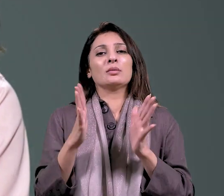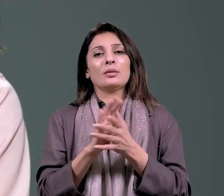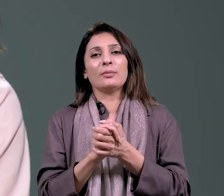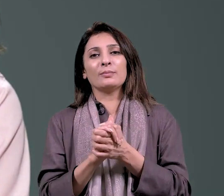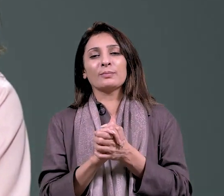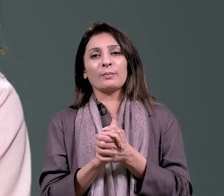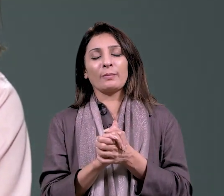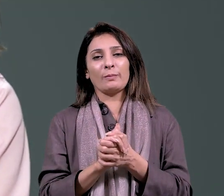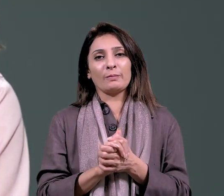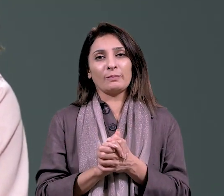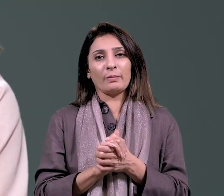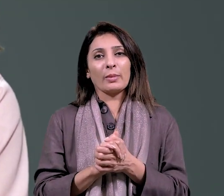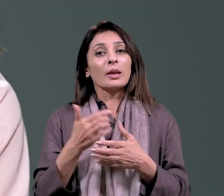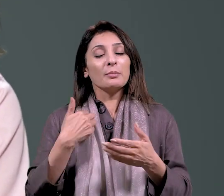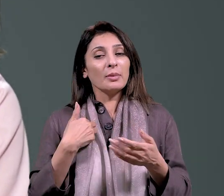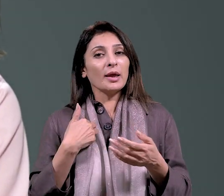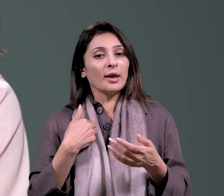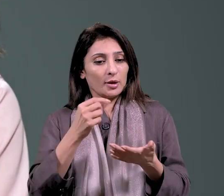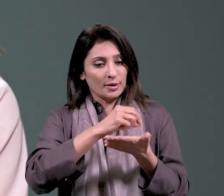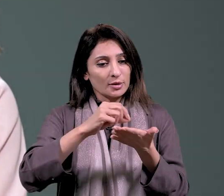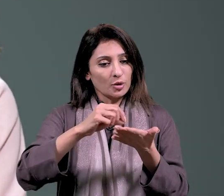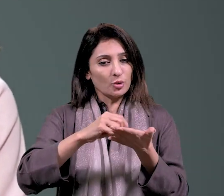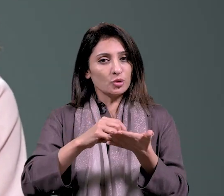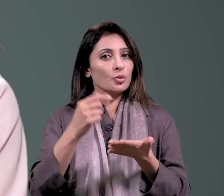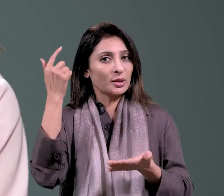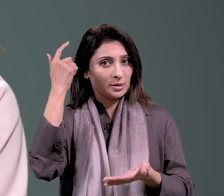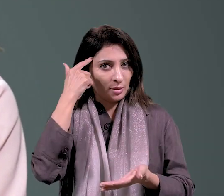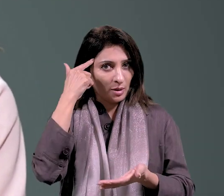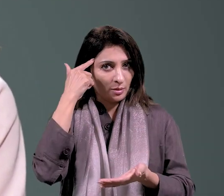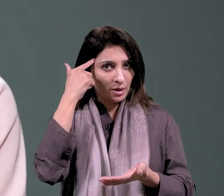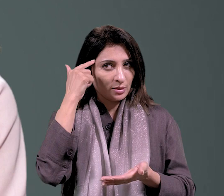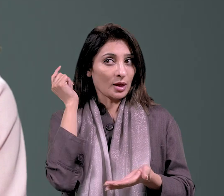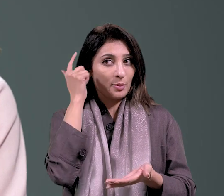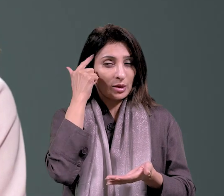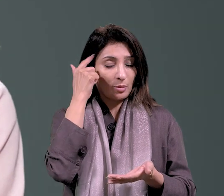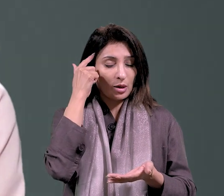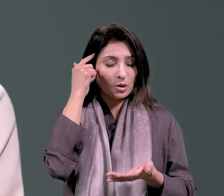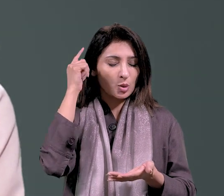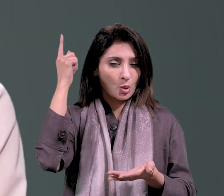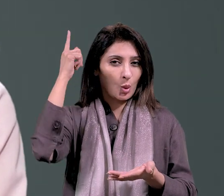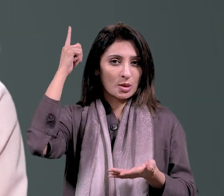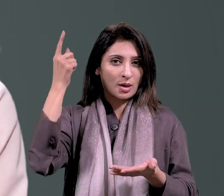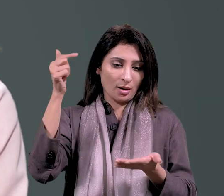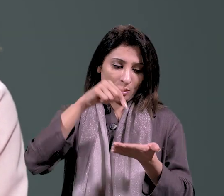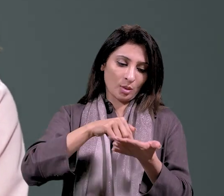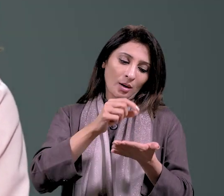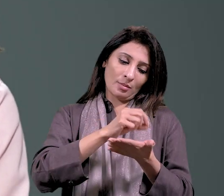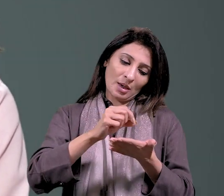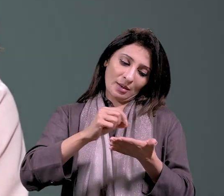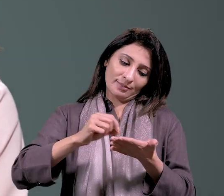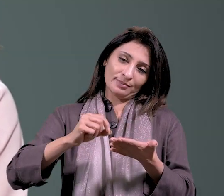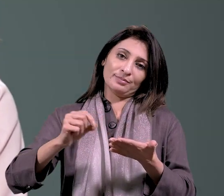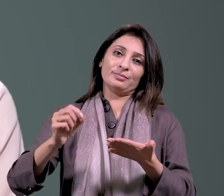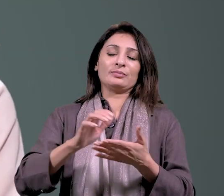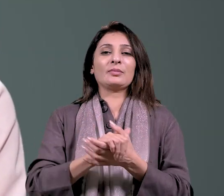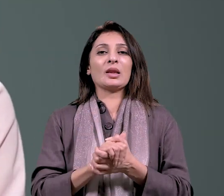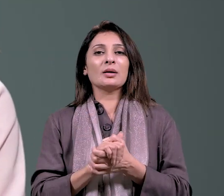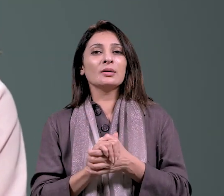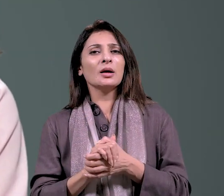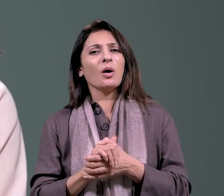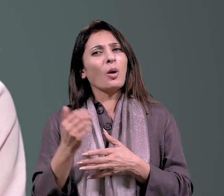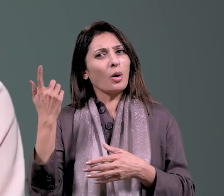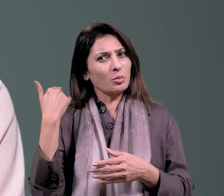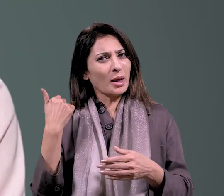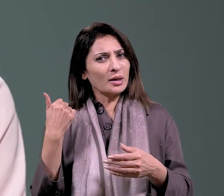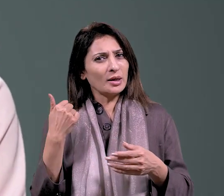I write everything that comes into my mind. And that may be in the space of a few weeks, a few days, or even a